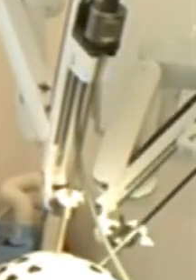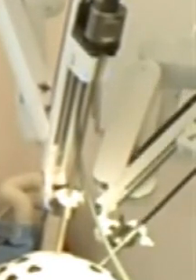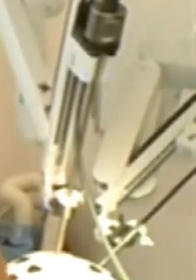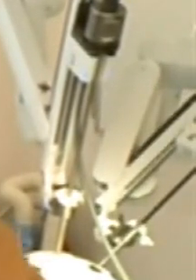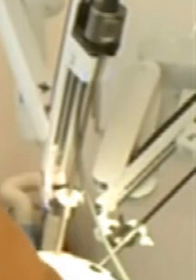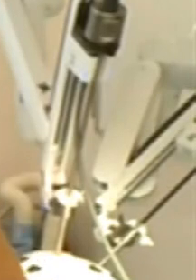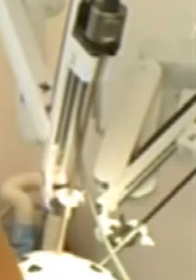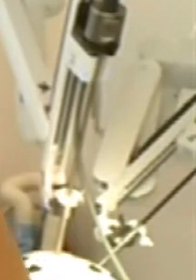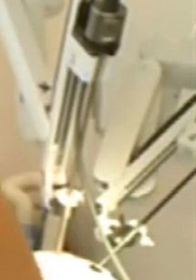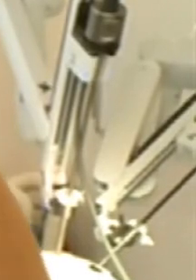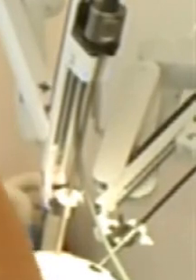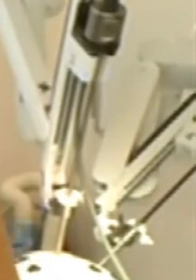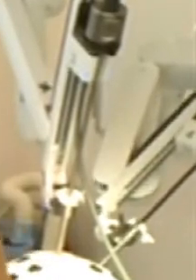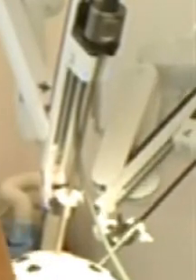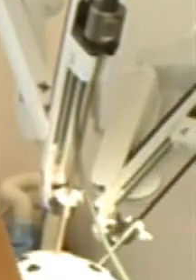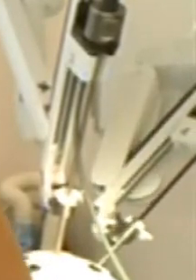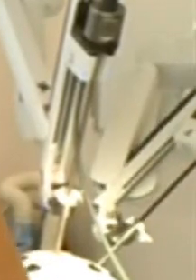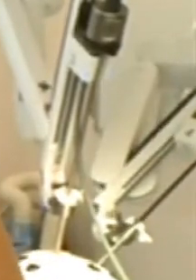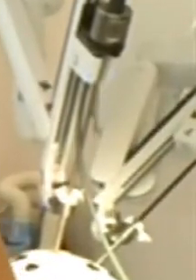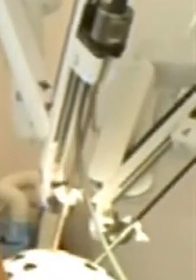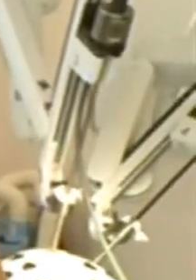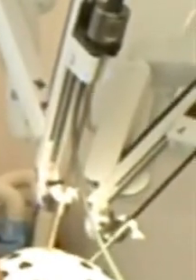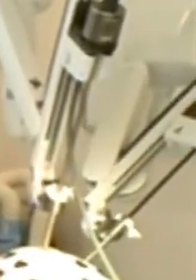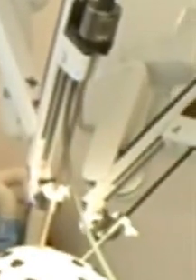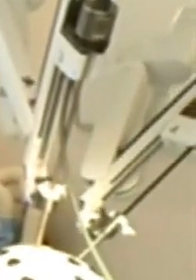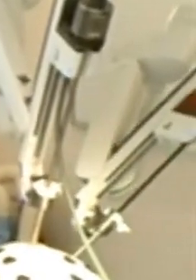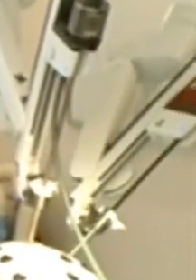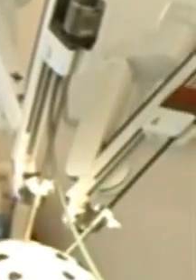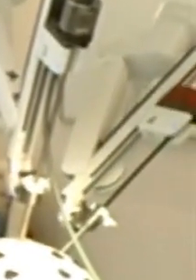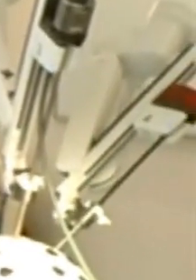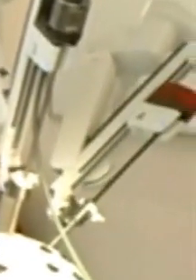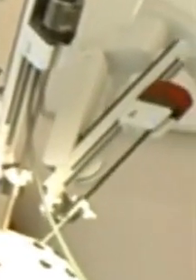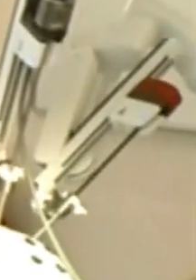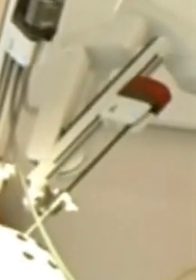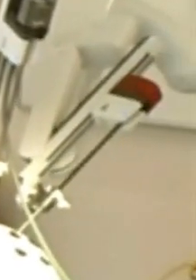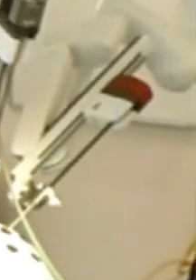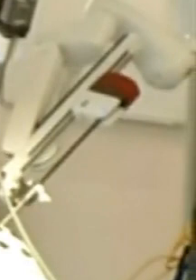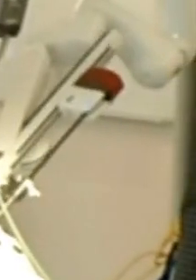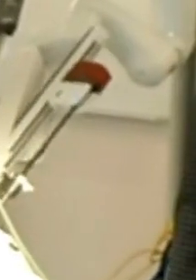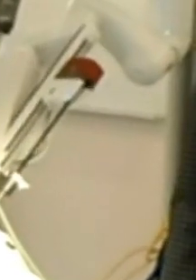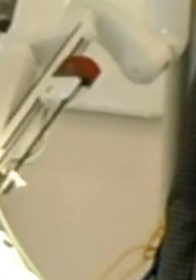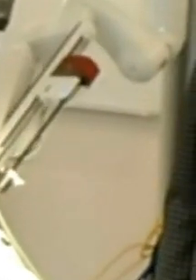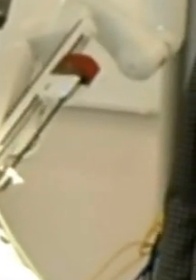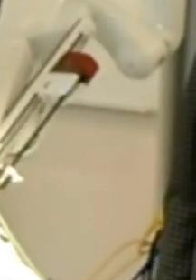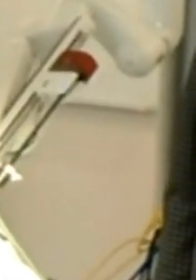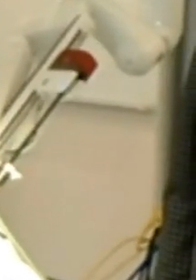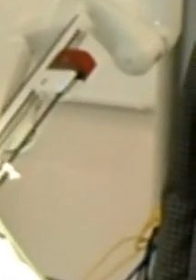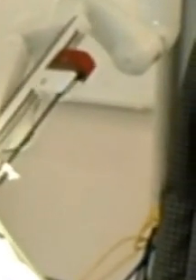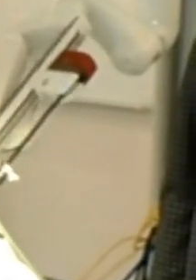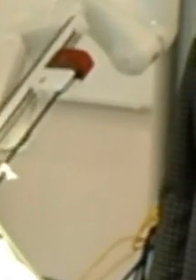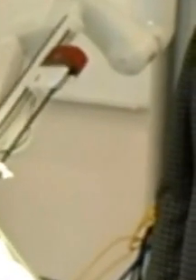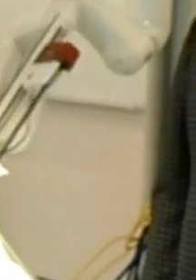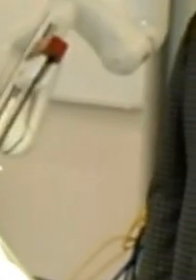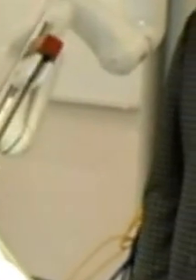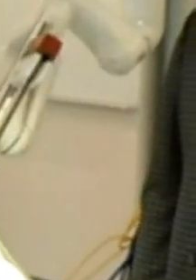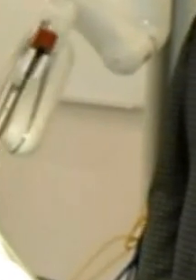because this is way beyond me. We're going to speak to Dr. Samkele Salokazana, and he's the robotic surgery coordinator at